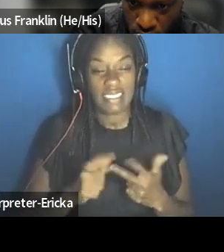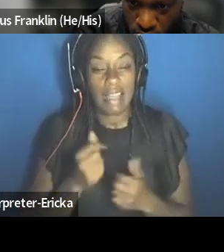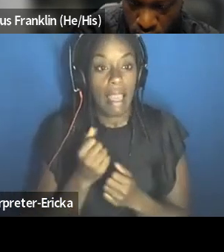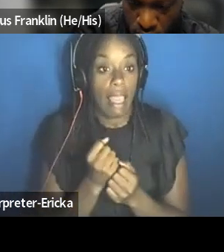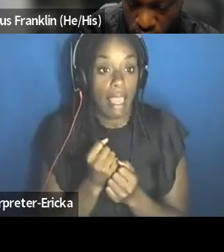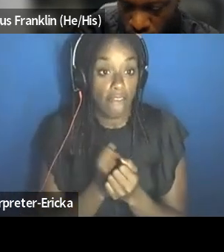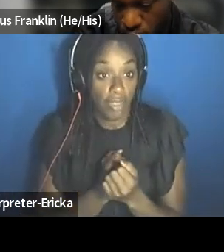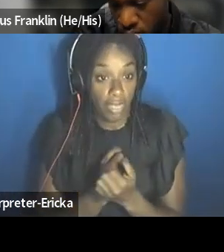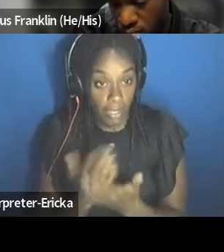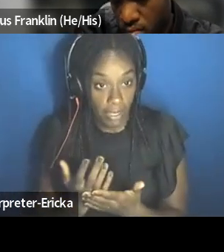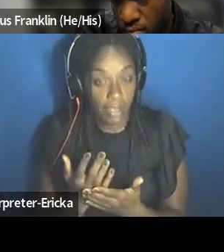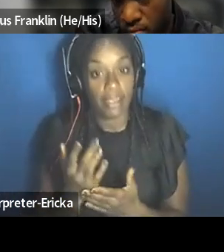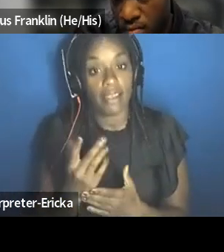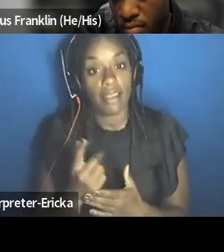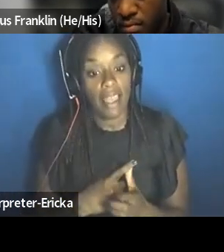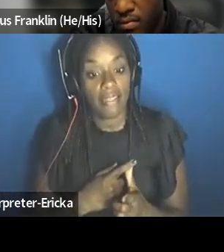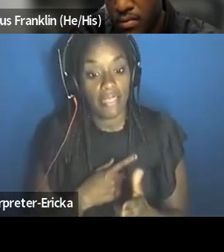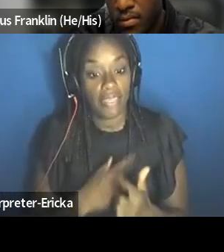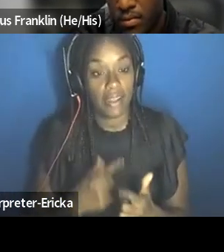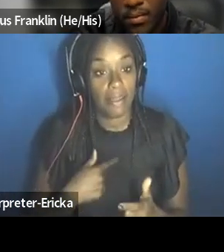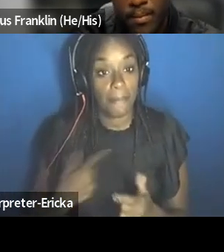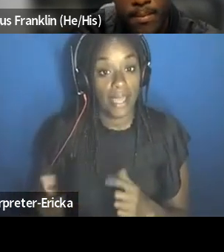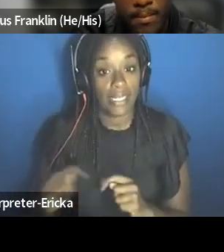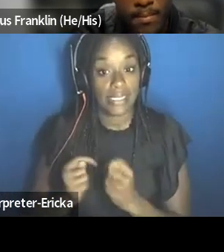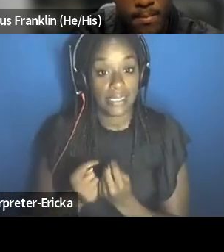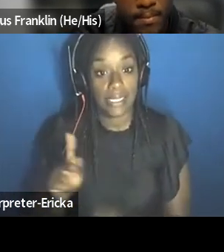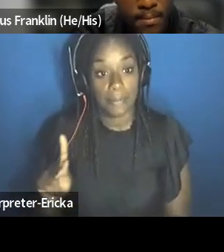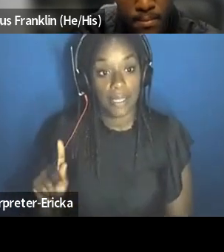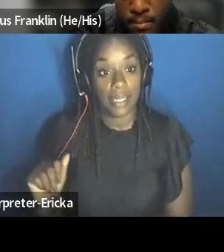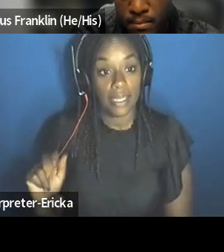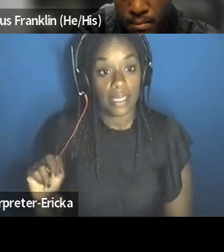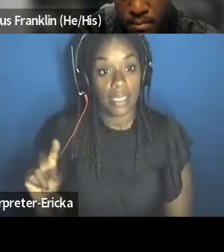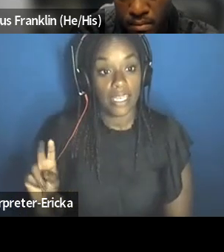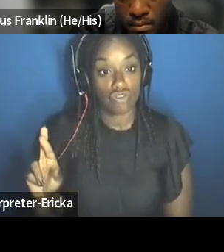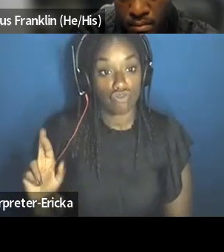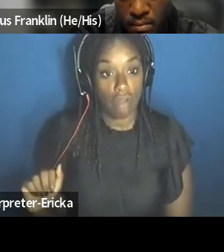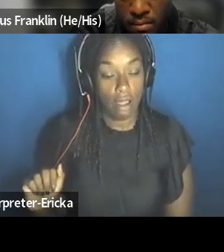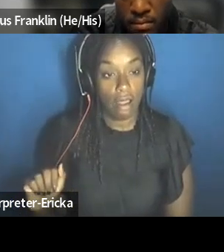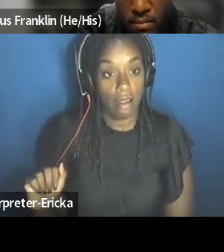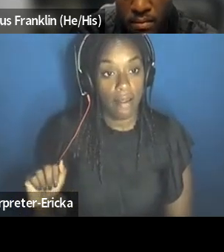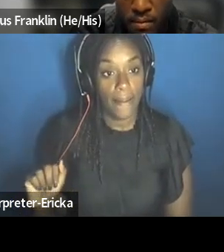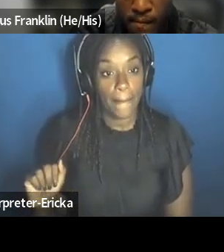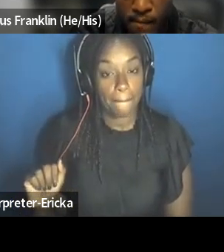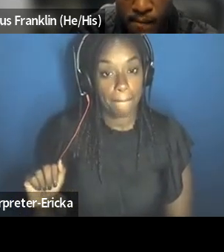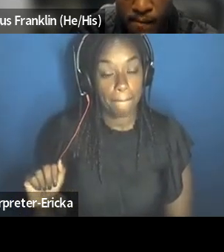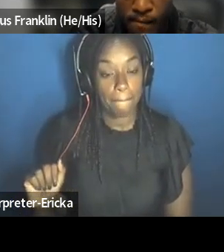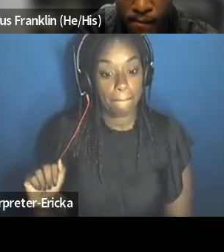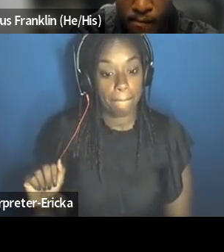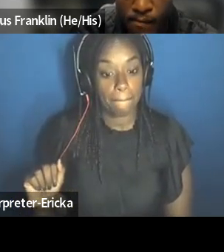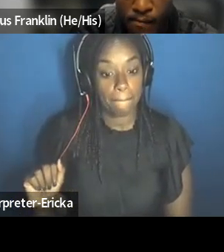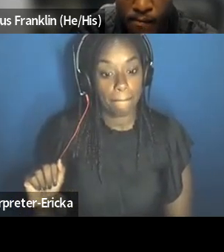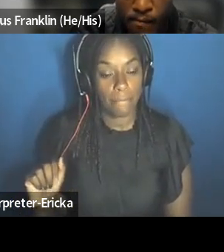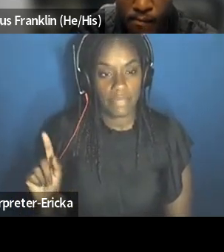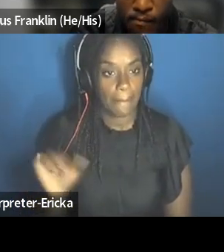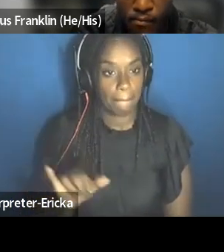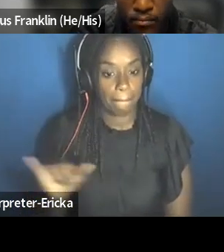everything is done. And then my counterpart, Kendra Brown, is on the call today as well. She is also doing